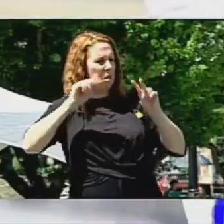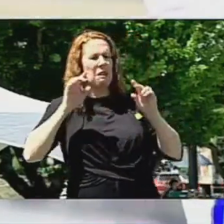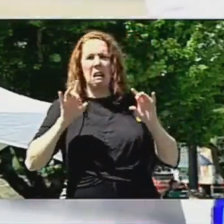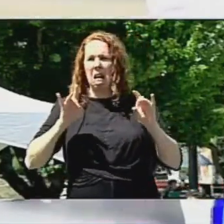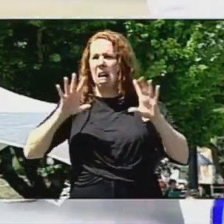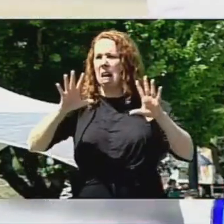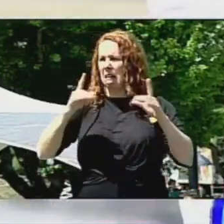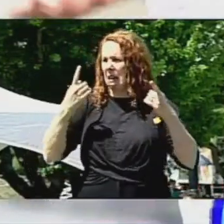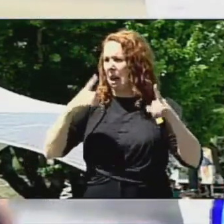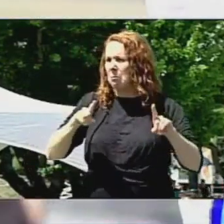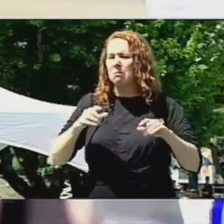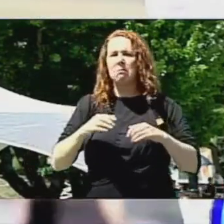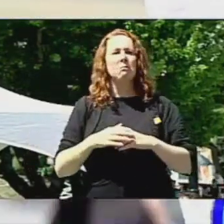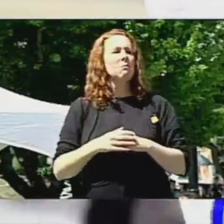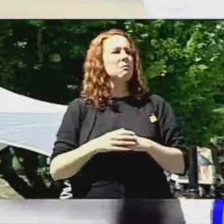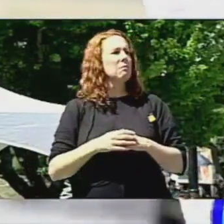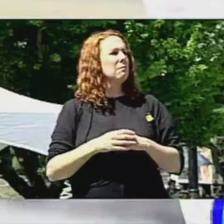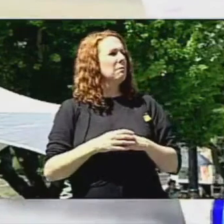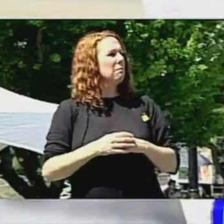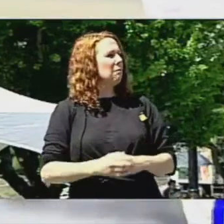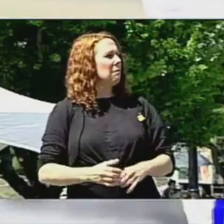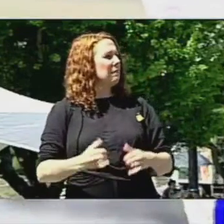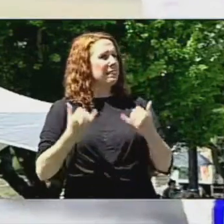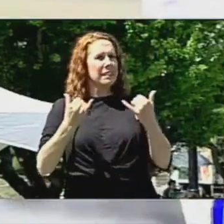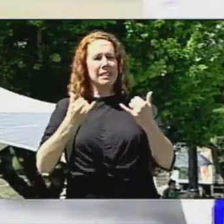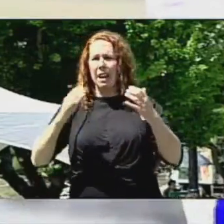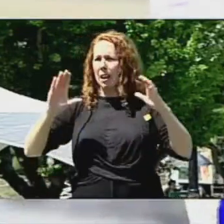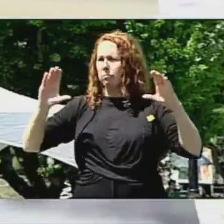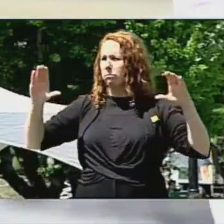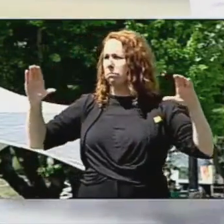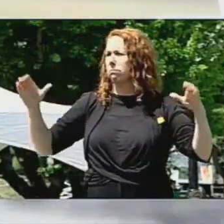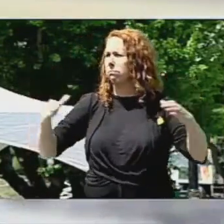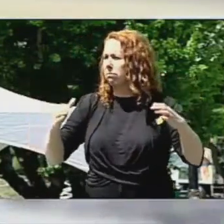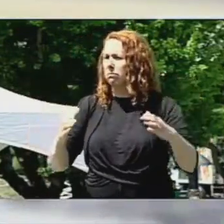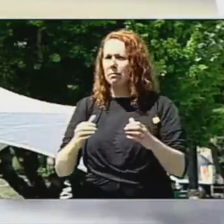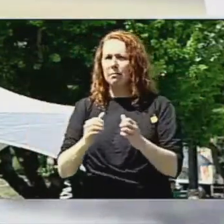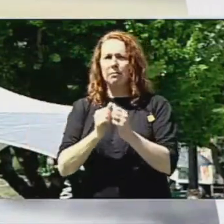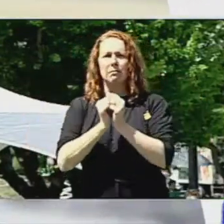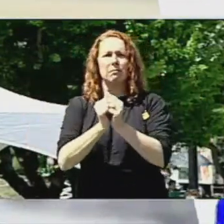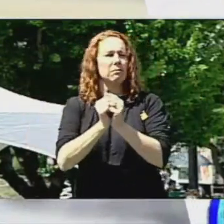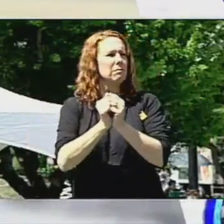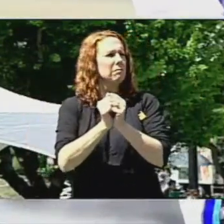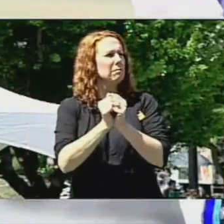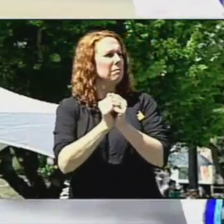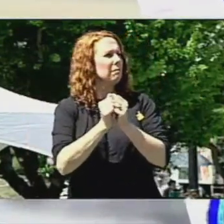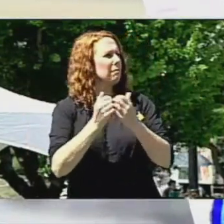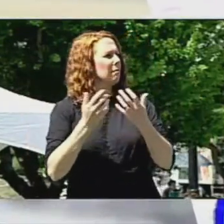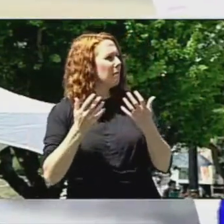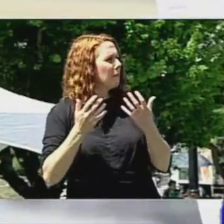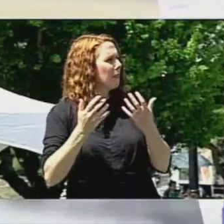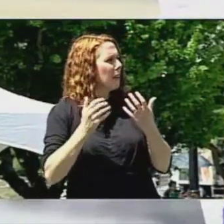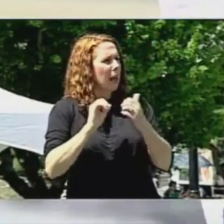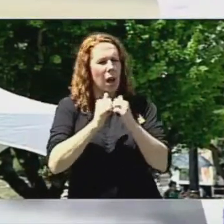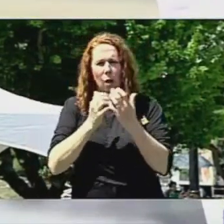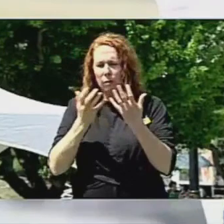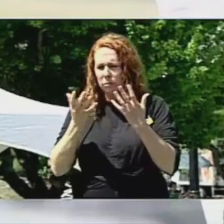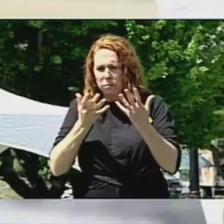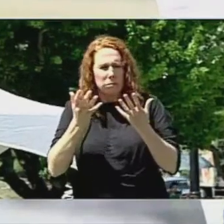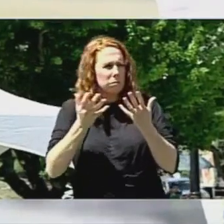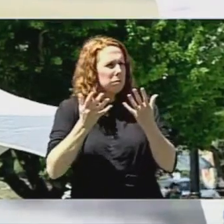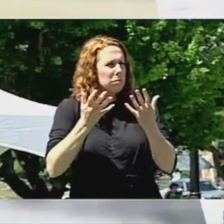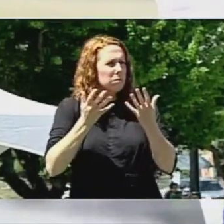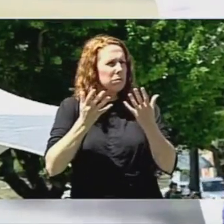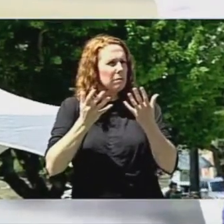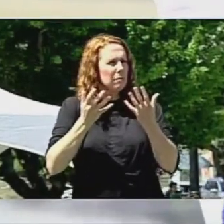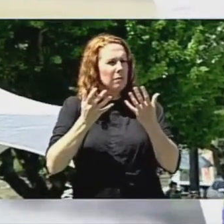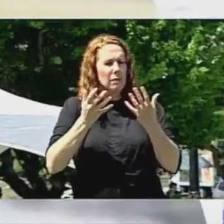hatred. Now here we are gathered and finding ways to mitigate